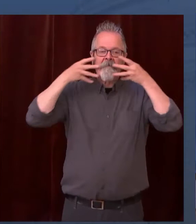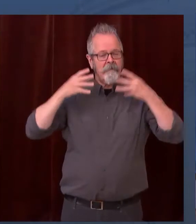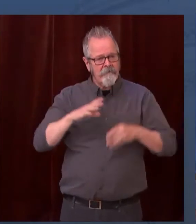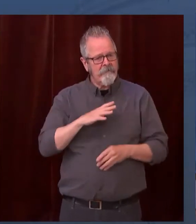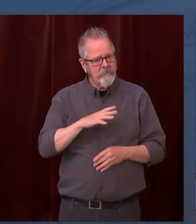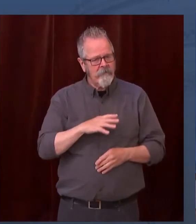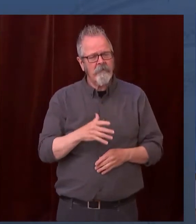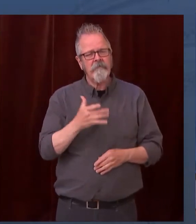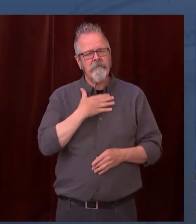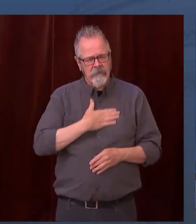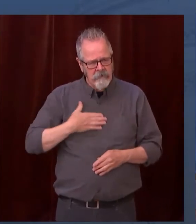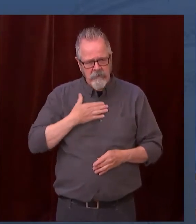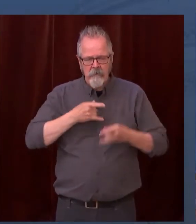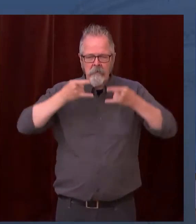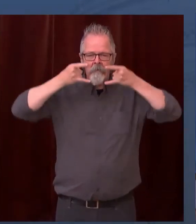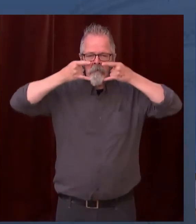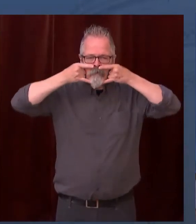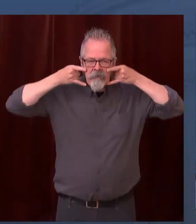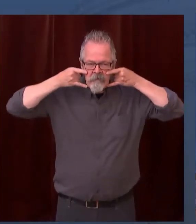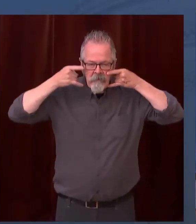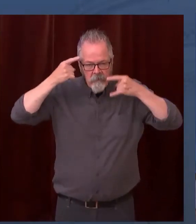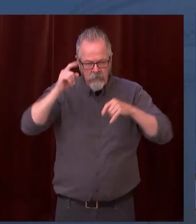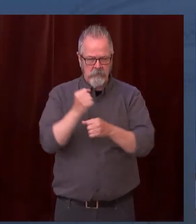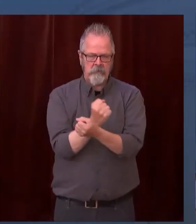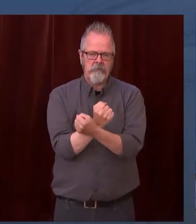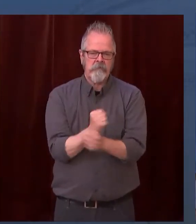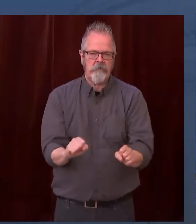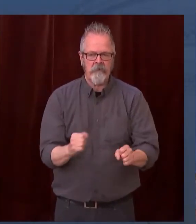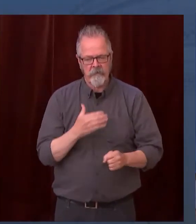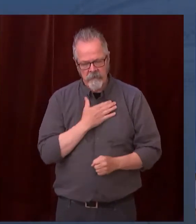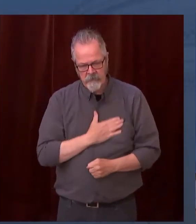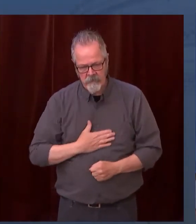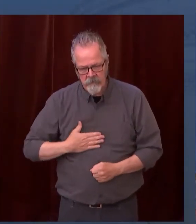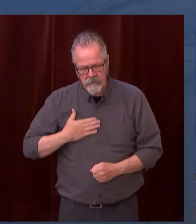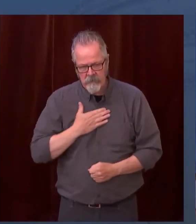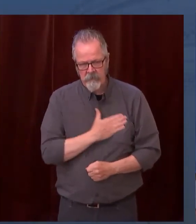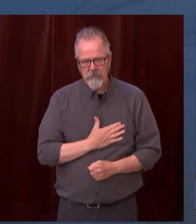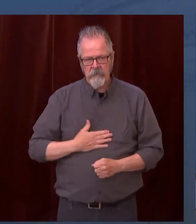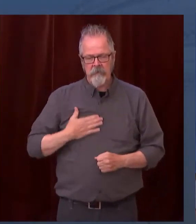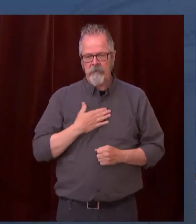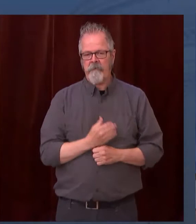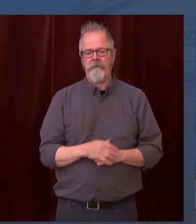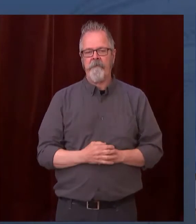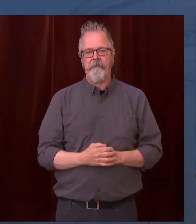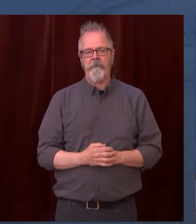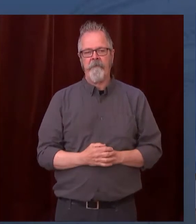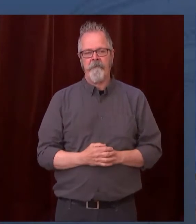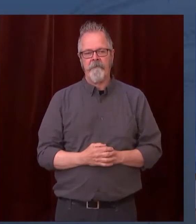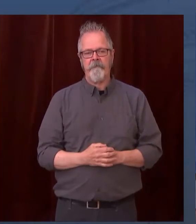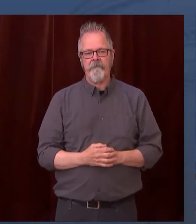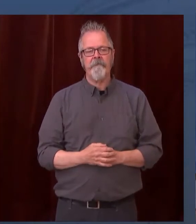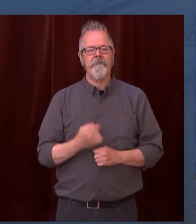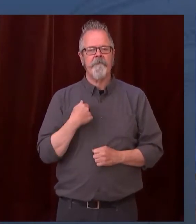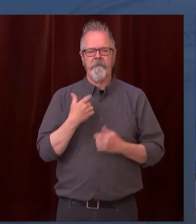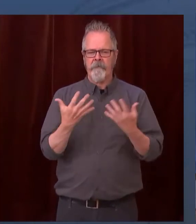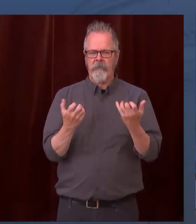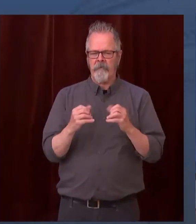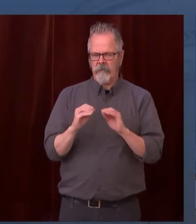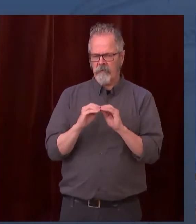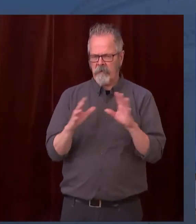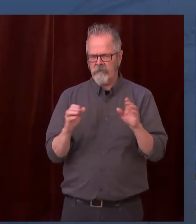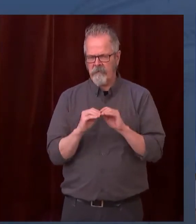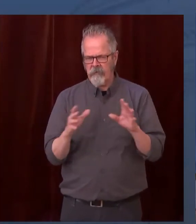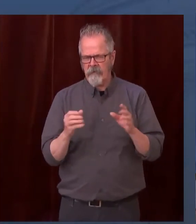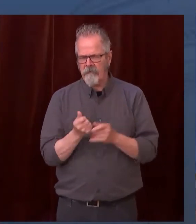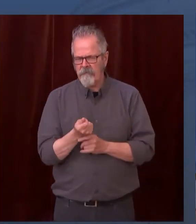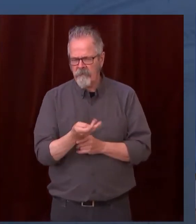I will make a couple other comments of clarity I wanted to mention. The state is working with cities and counties on this effort.